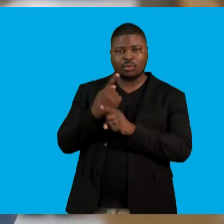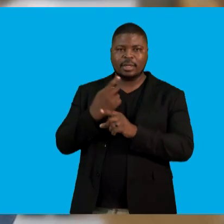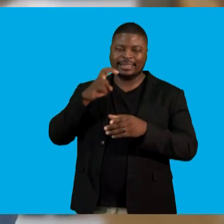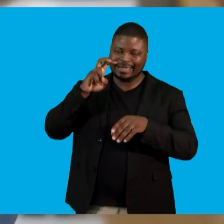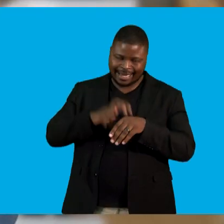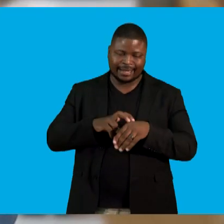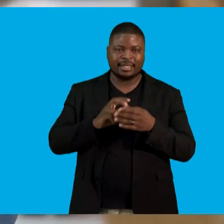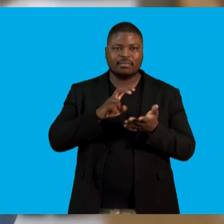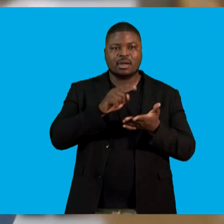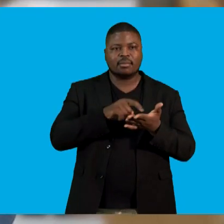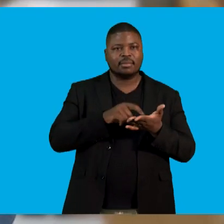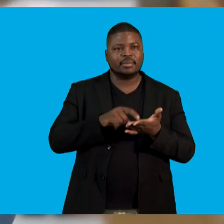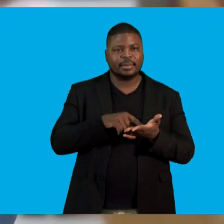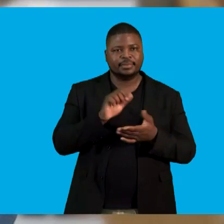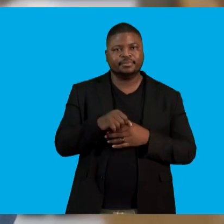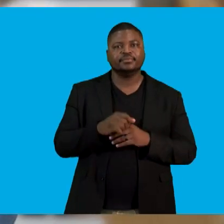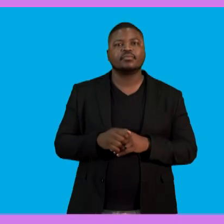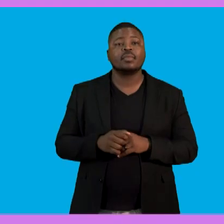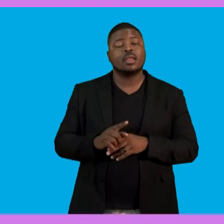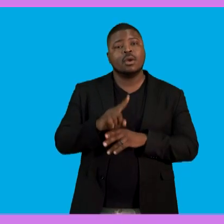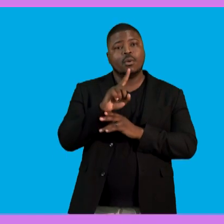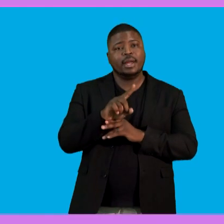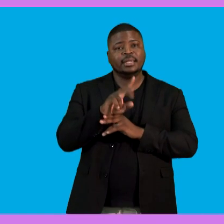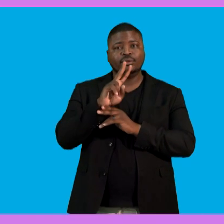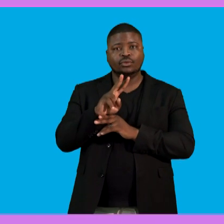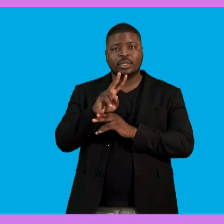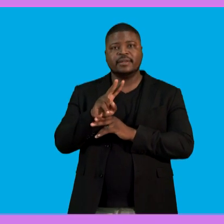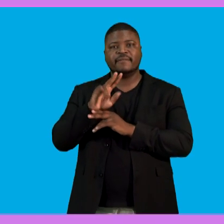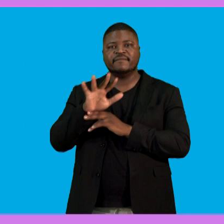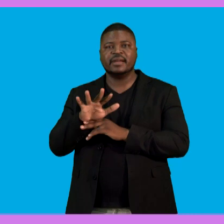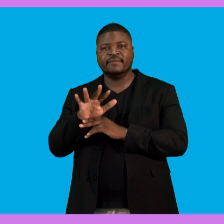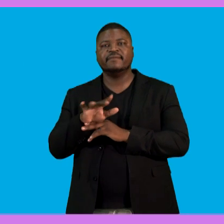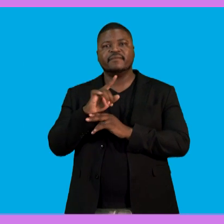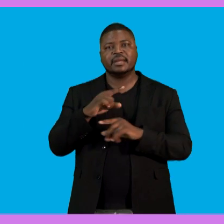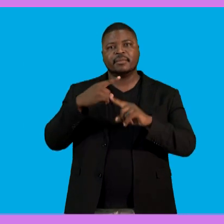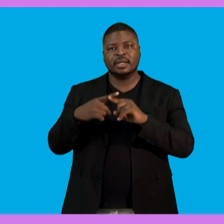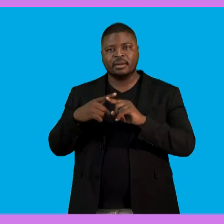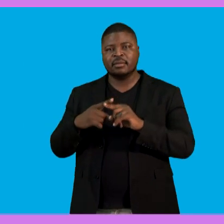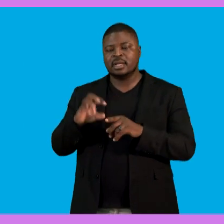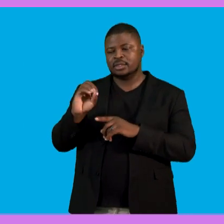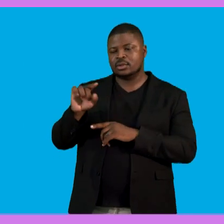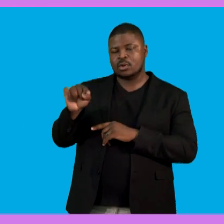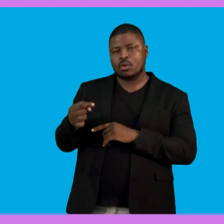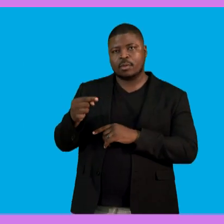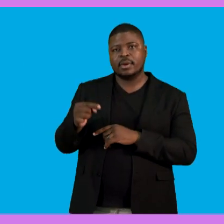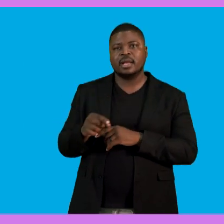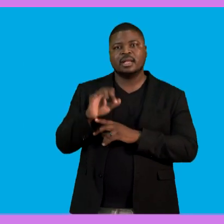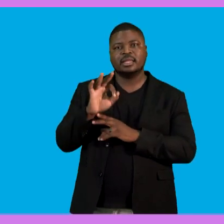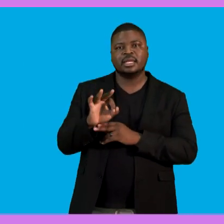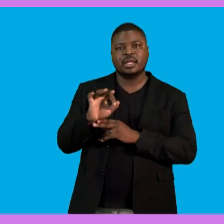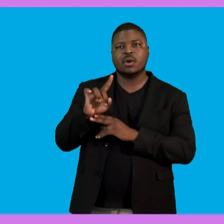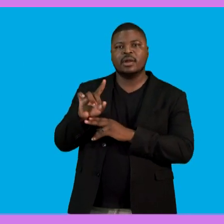So let's punch that on the calculator. We've got 125 multiplied by 0.315, which